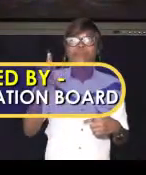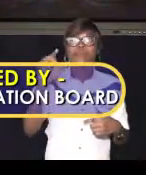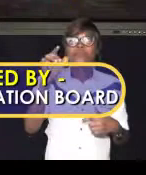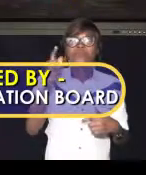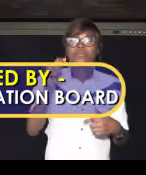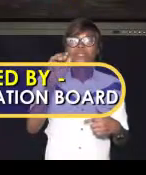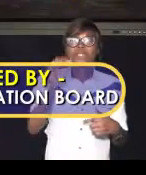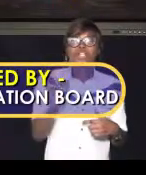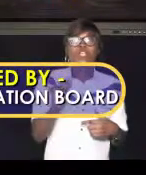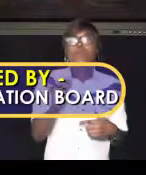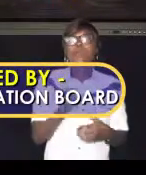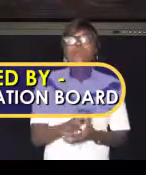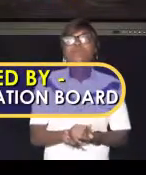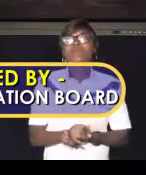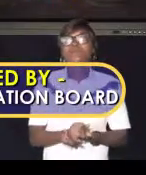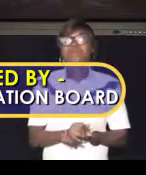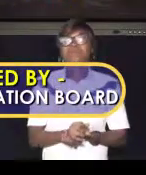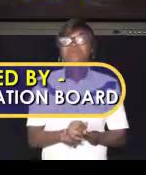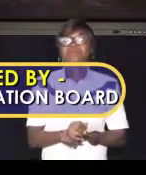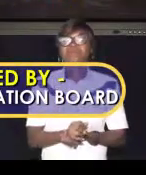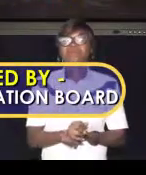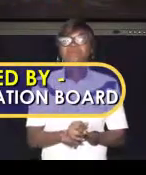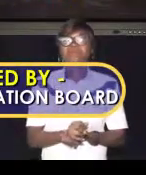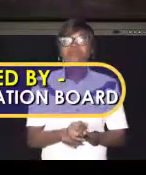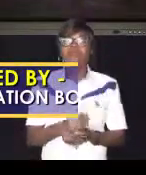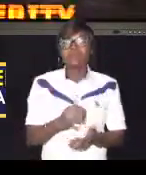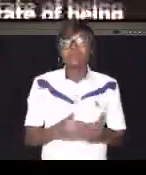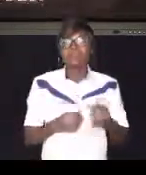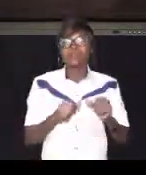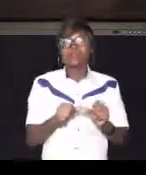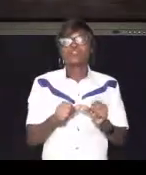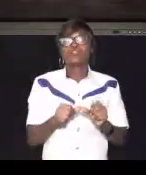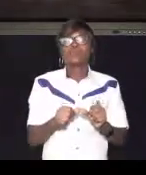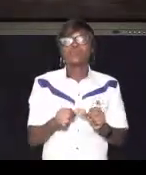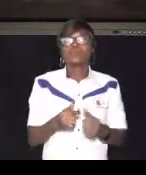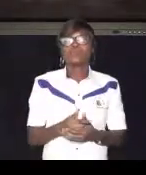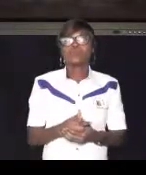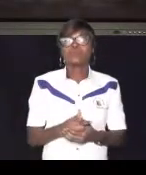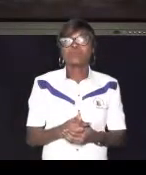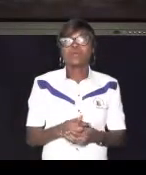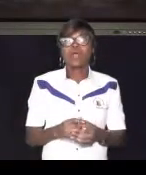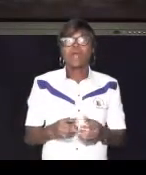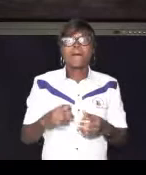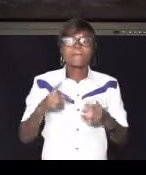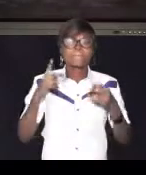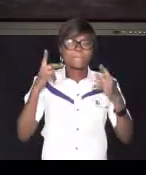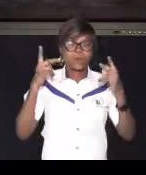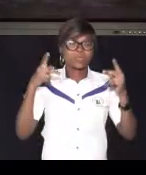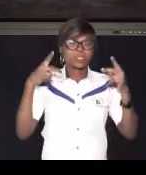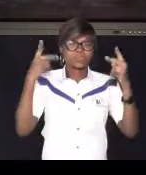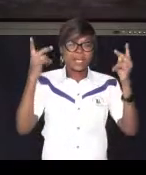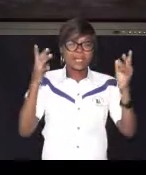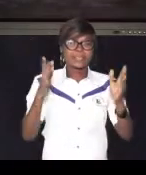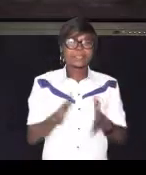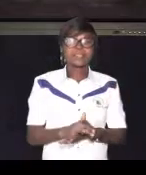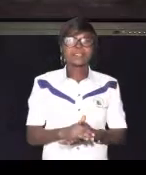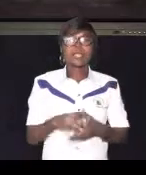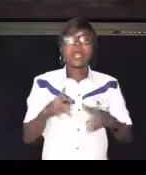antonym of innocent is guilty. Let's continue. Prosperity.